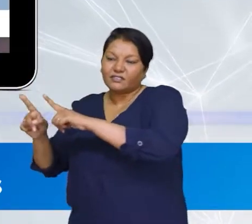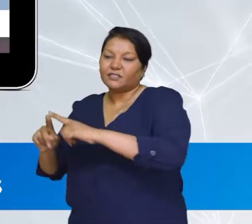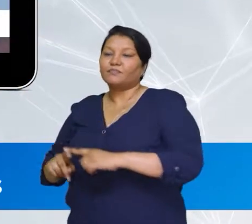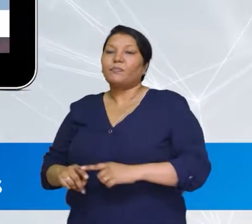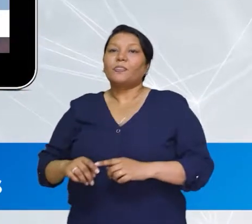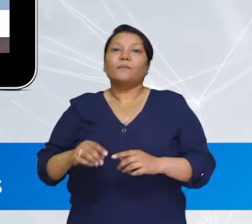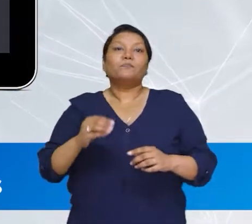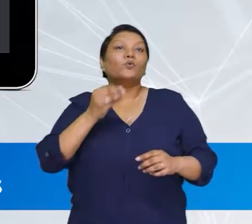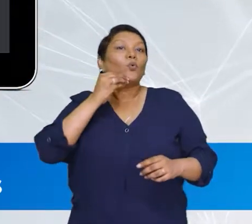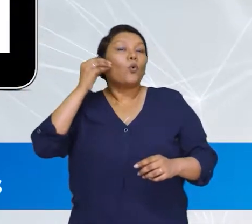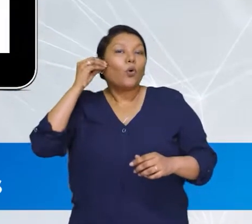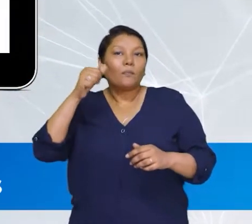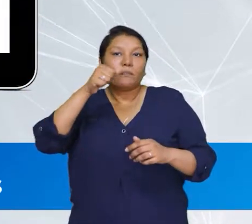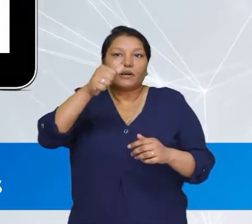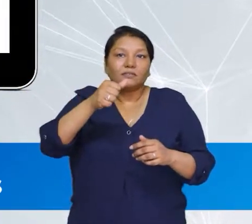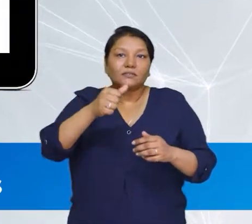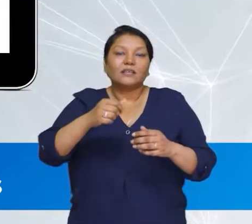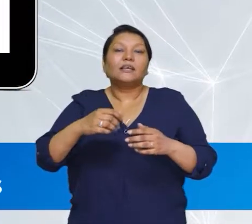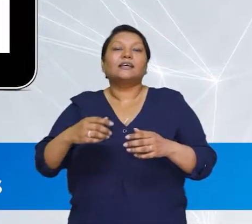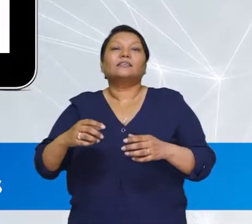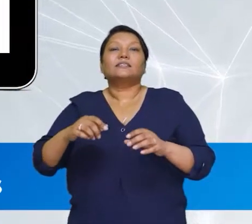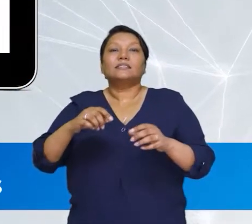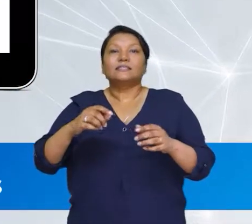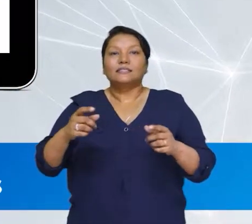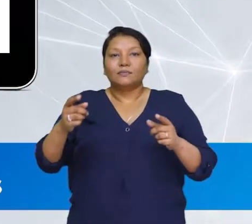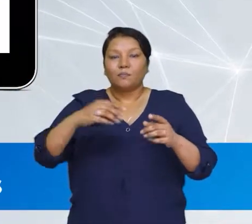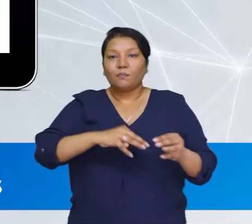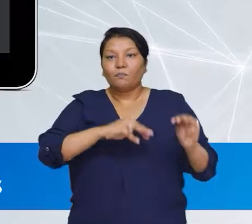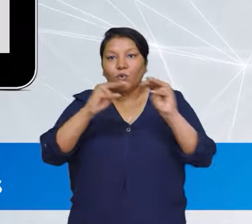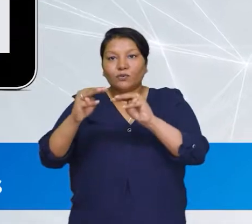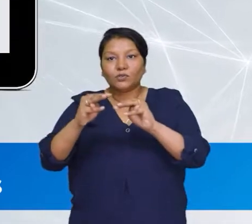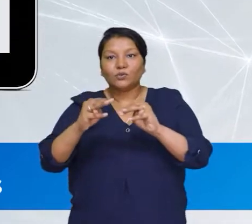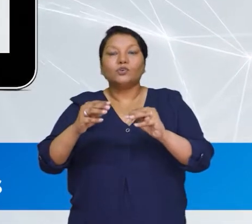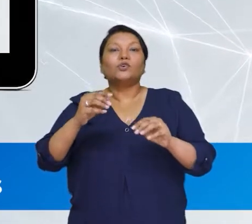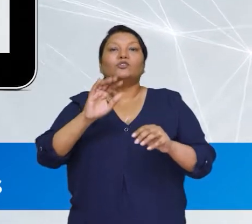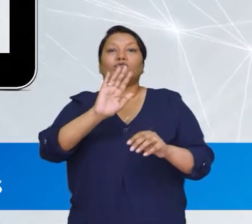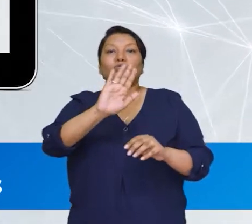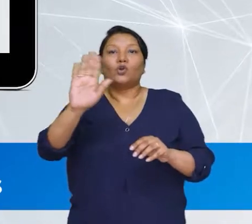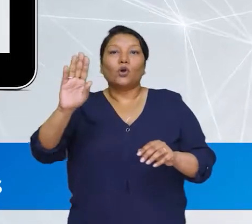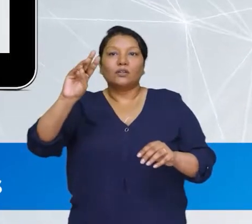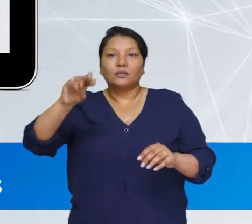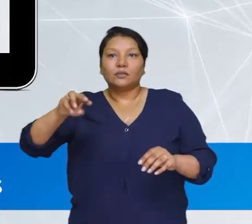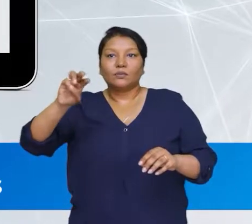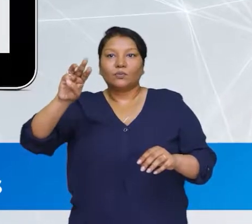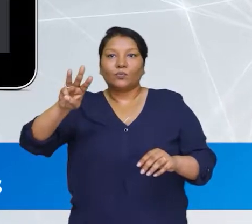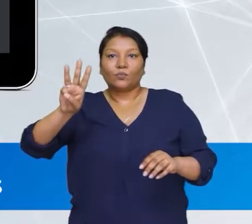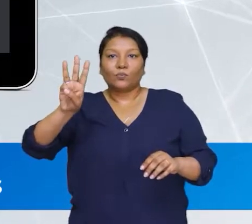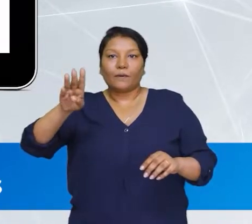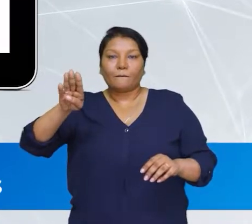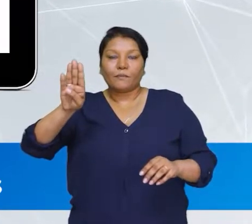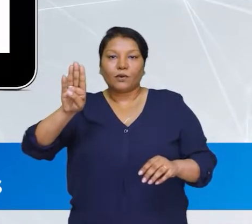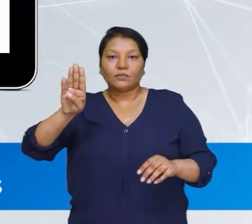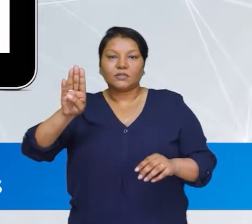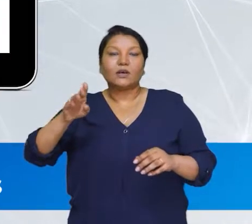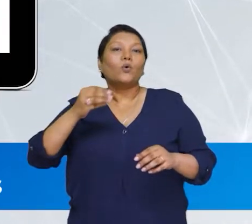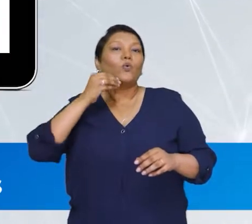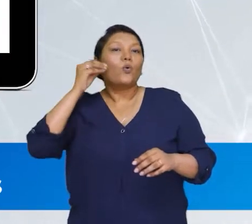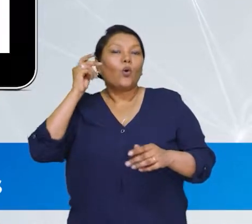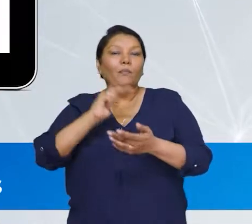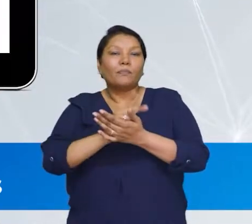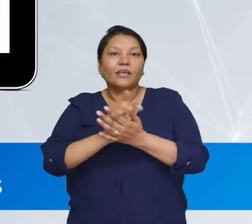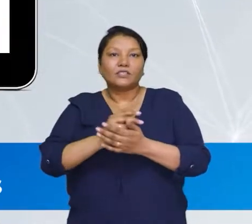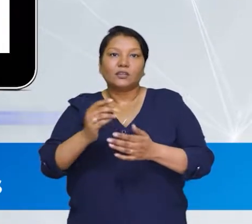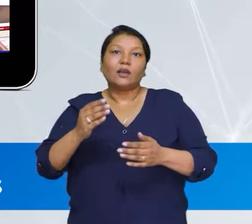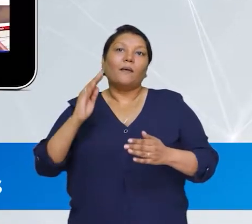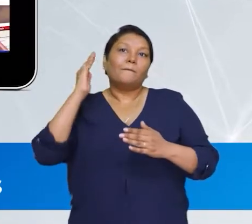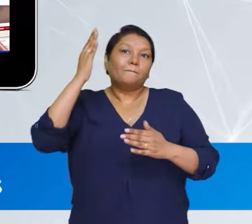page. Back and forward buttons. Clicking these buttons allow you to navigate web pages you previously